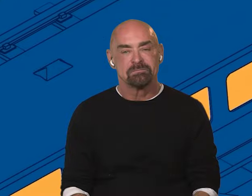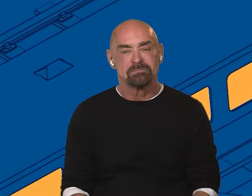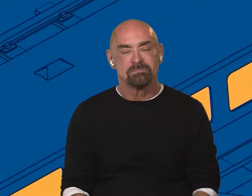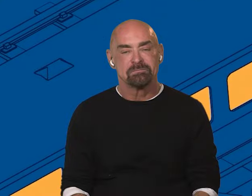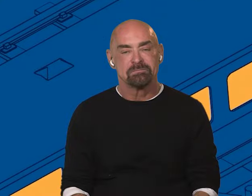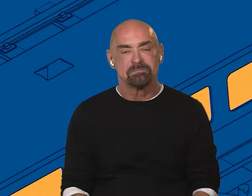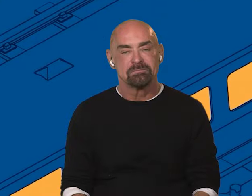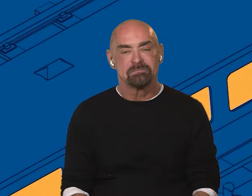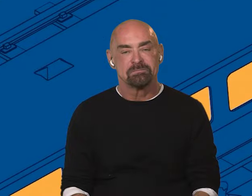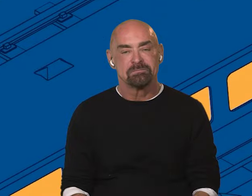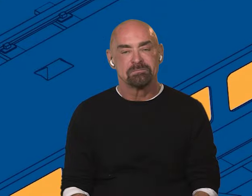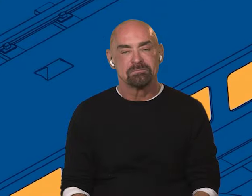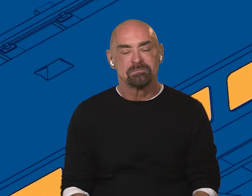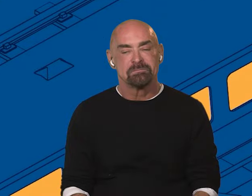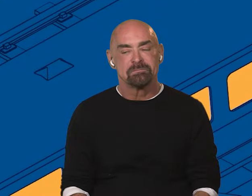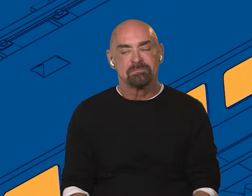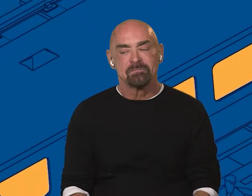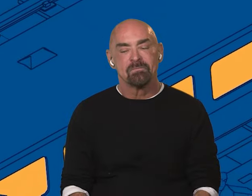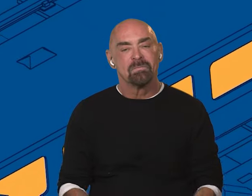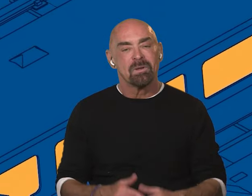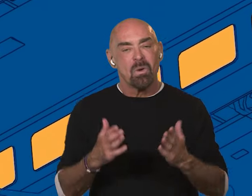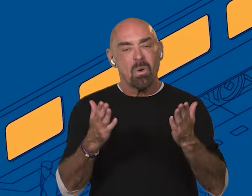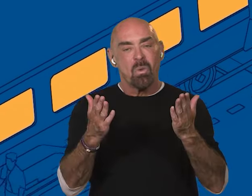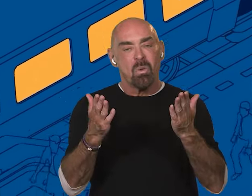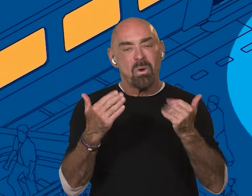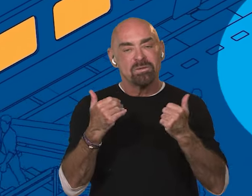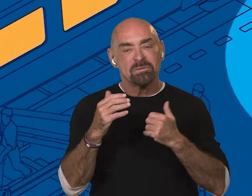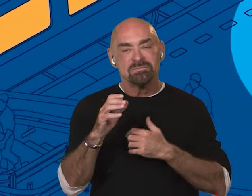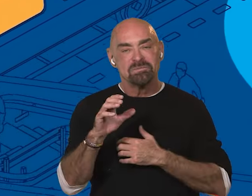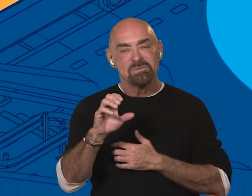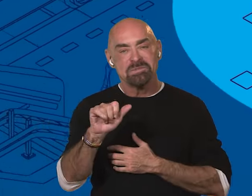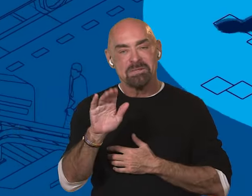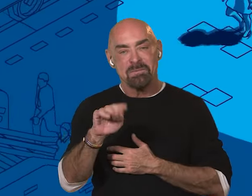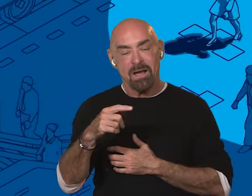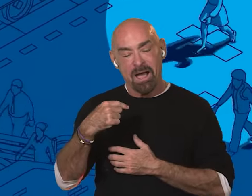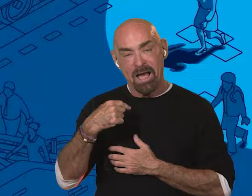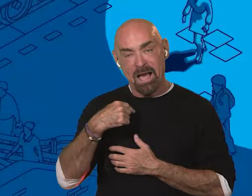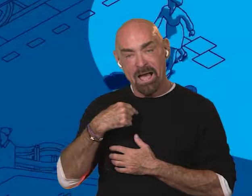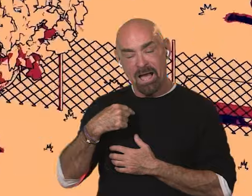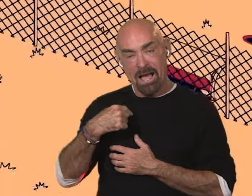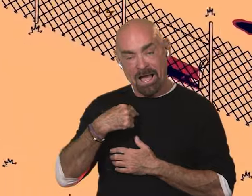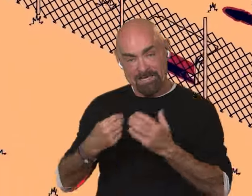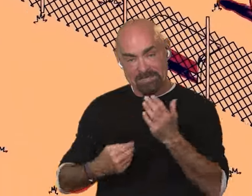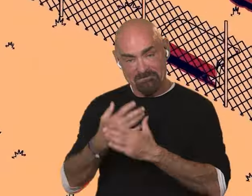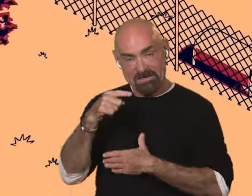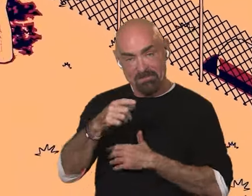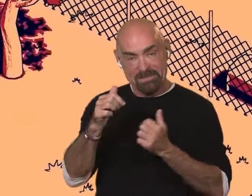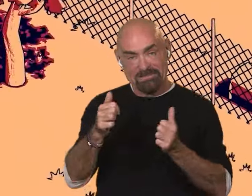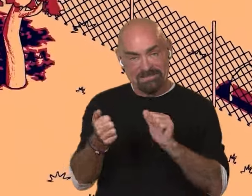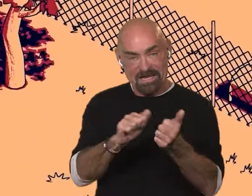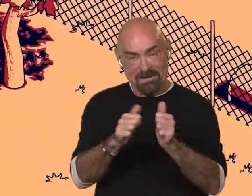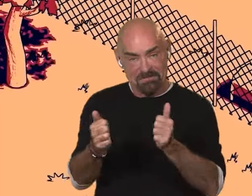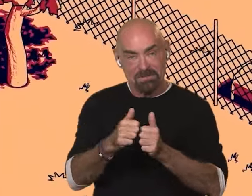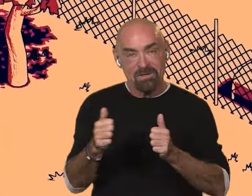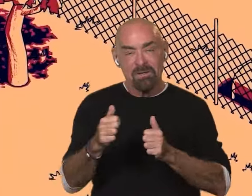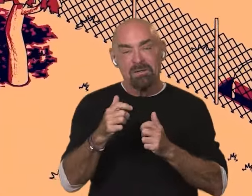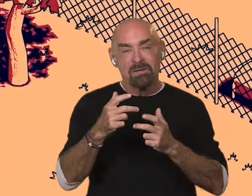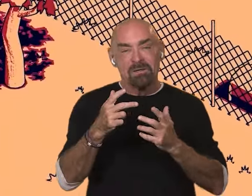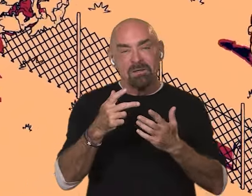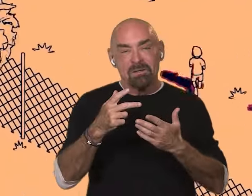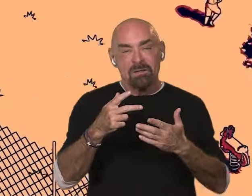Welcome to the world of Skim. My name is About, I'm one of the developers of the game, and